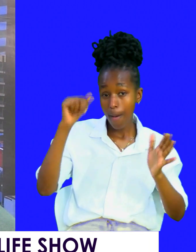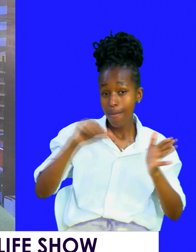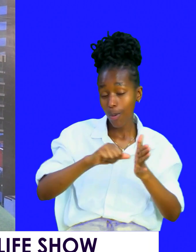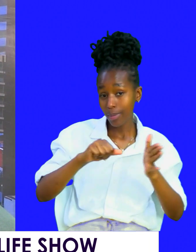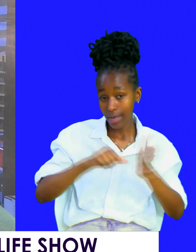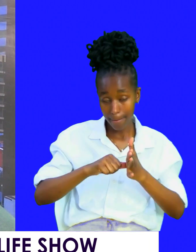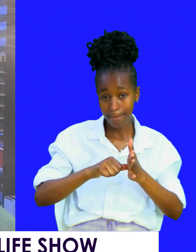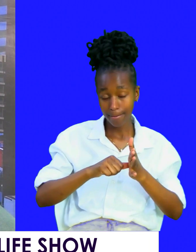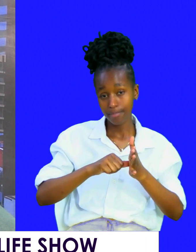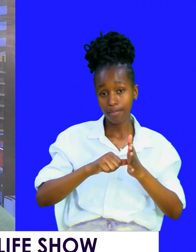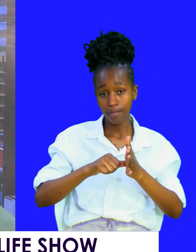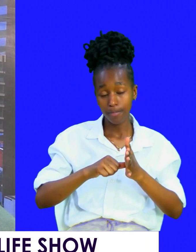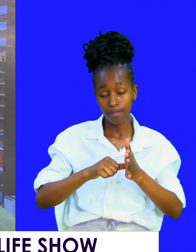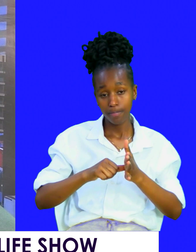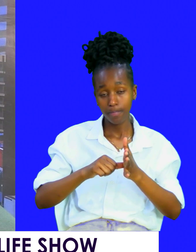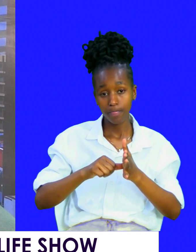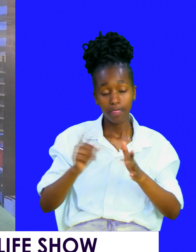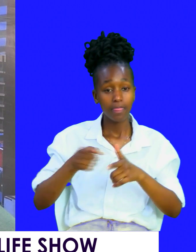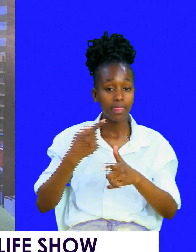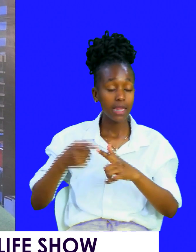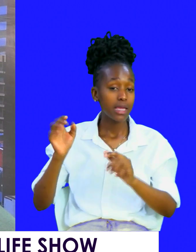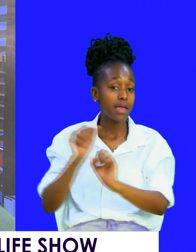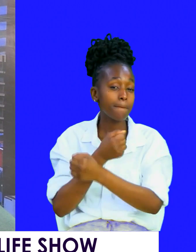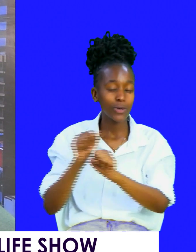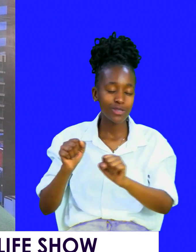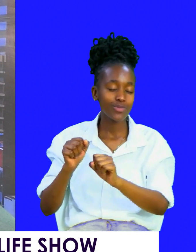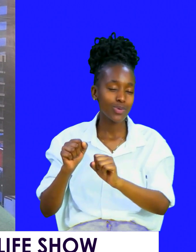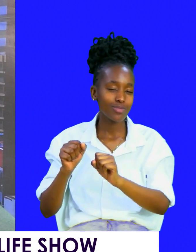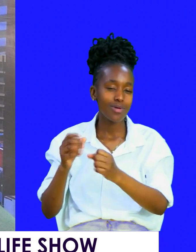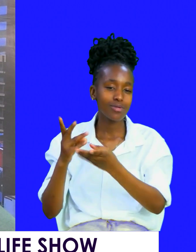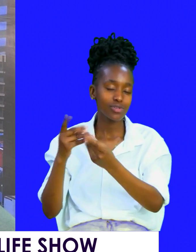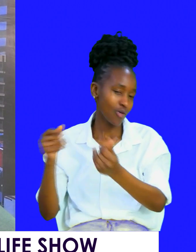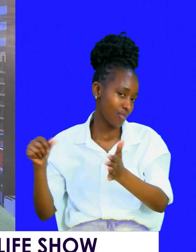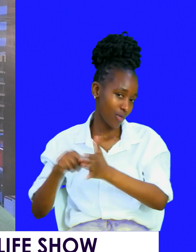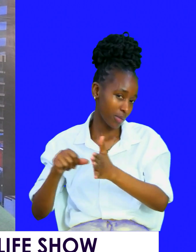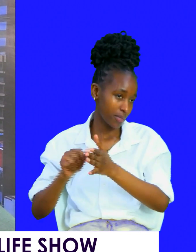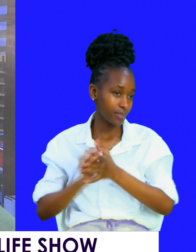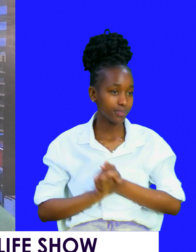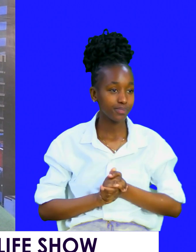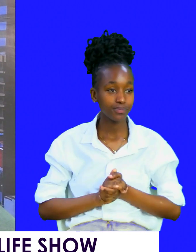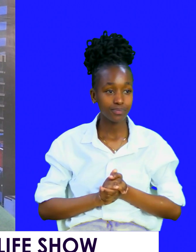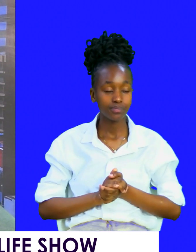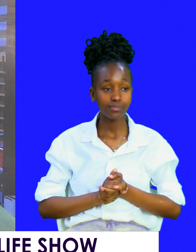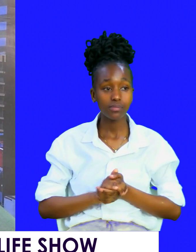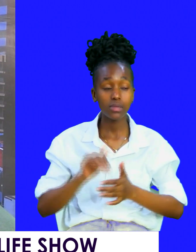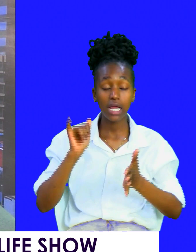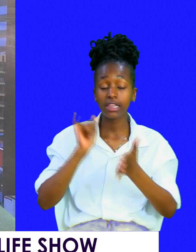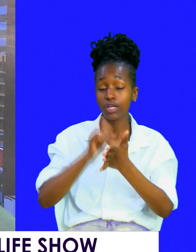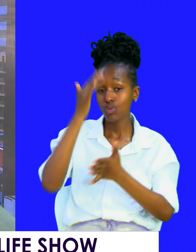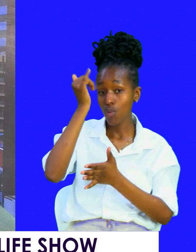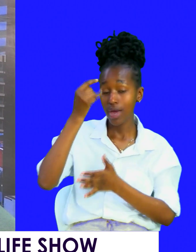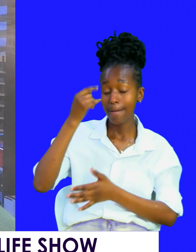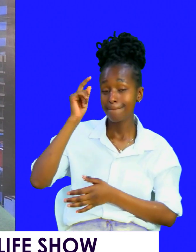diagnose it, you cannot treat it. Yes. And that is why you need to have